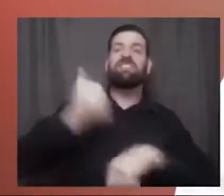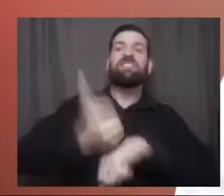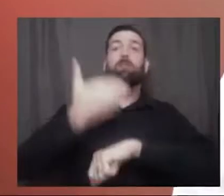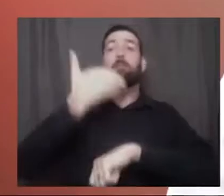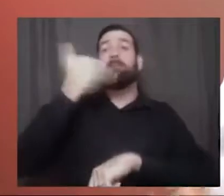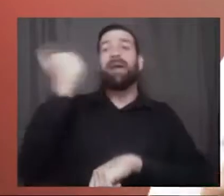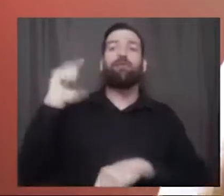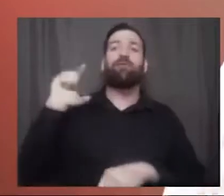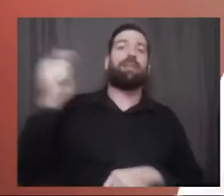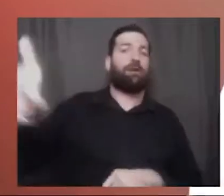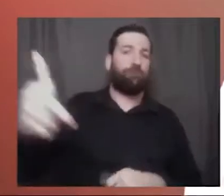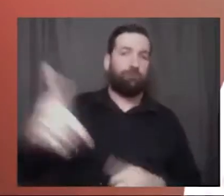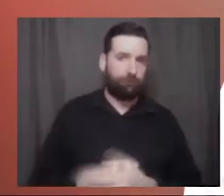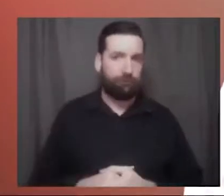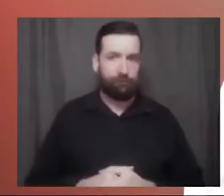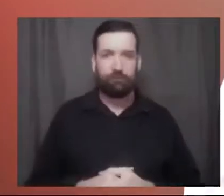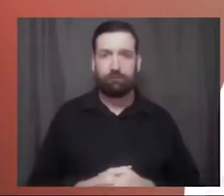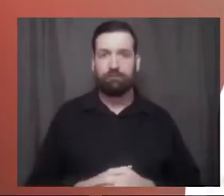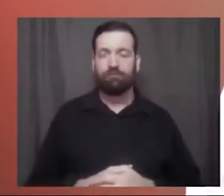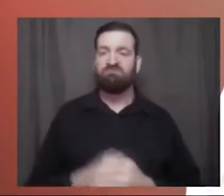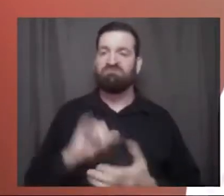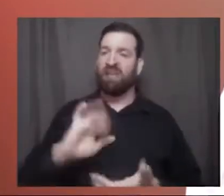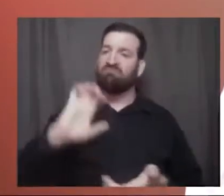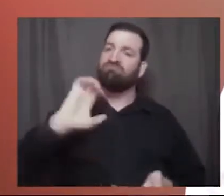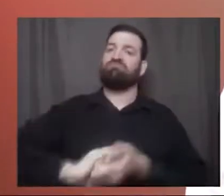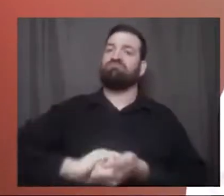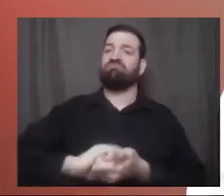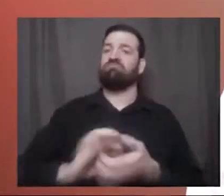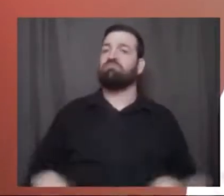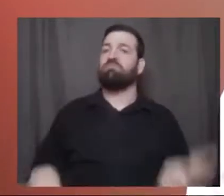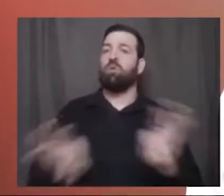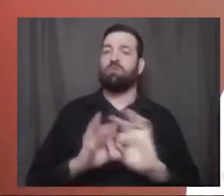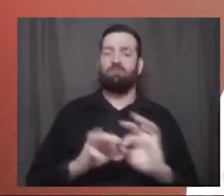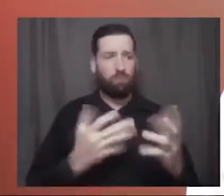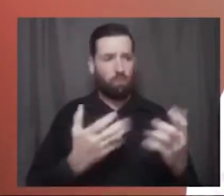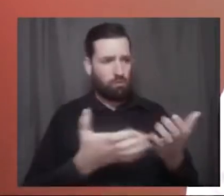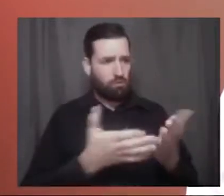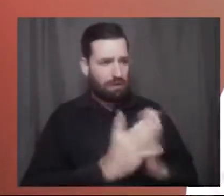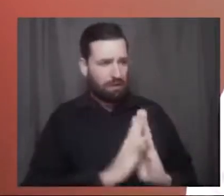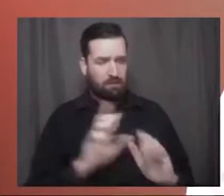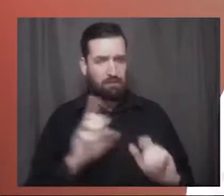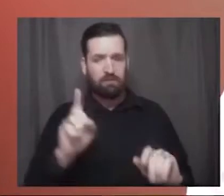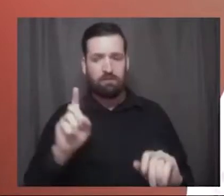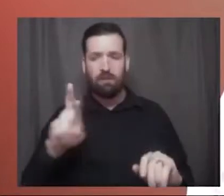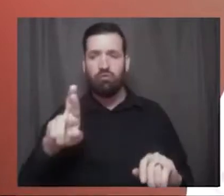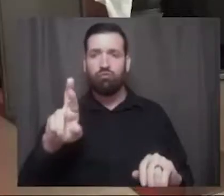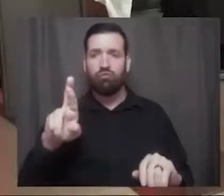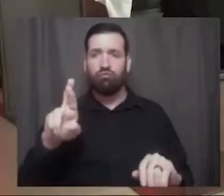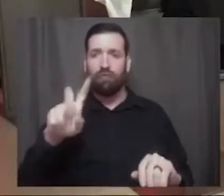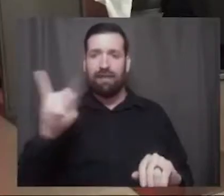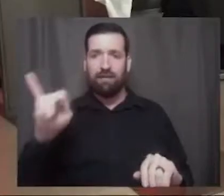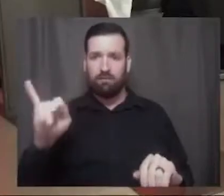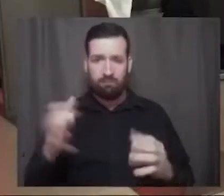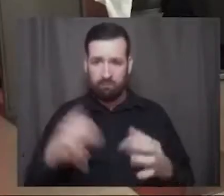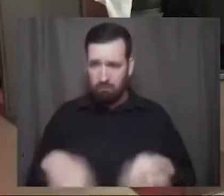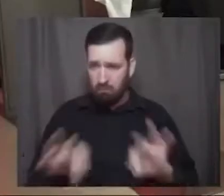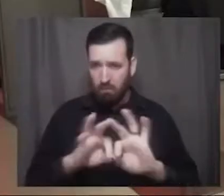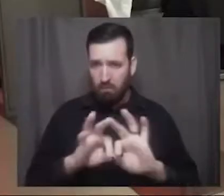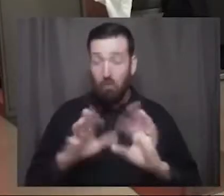really where that collaboration really comes in. I want to ask Dr. Reddy, how common is it that women come to you